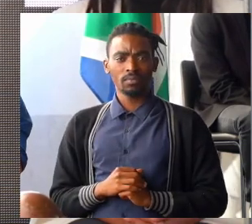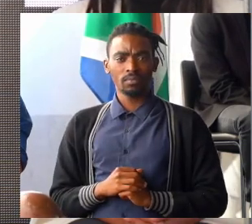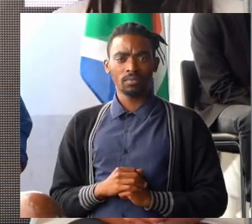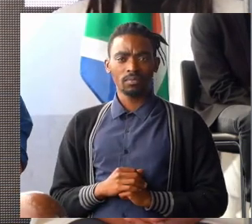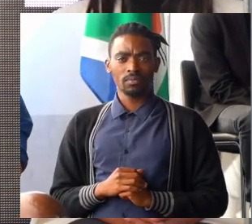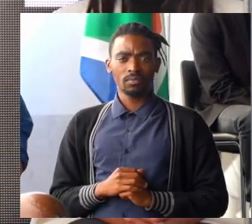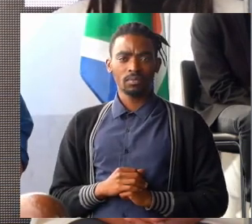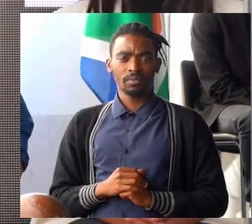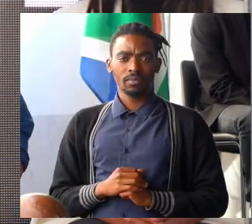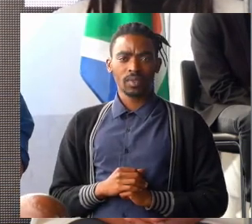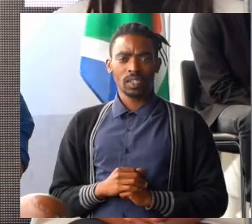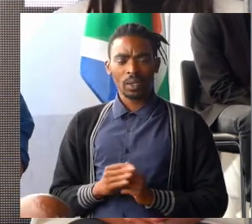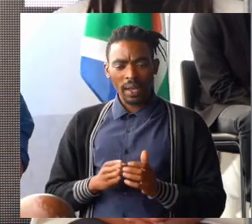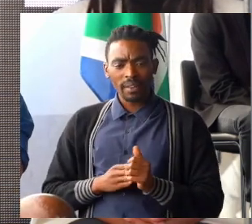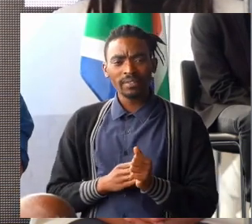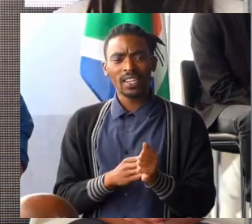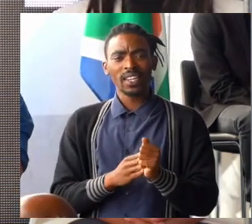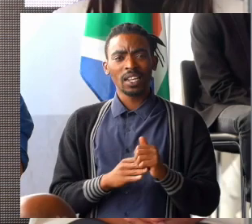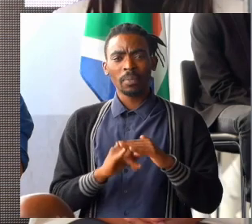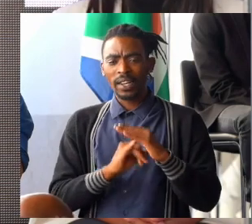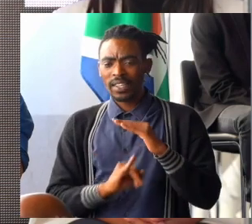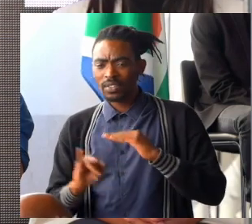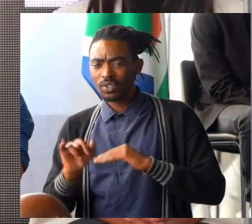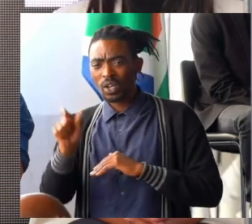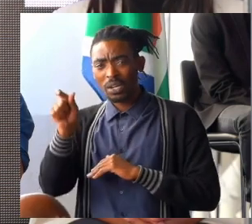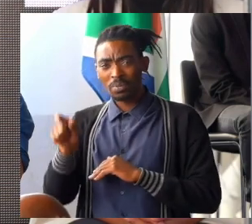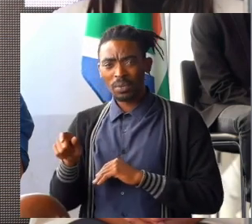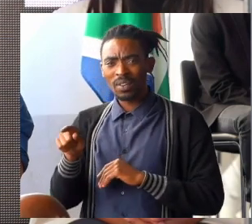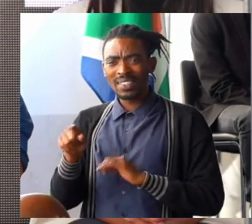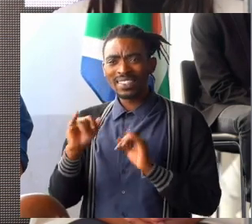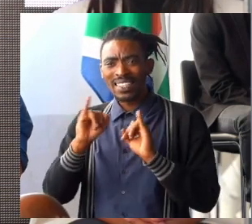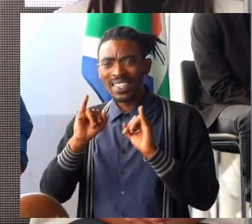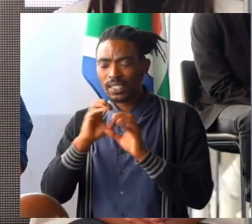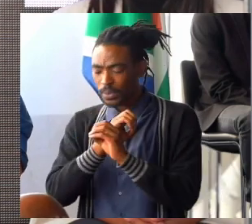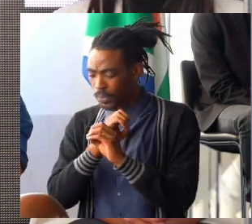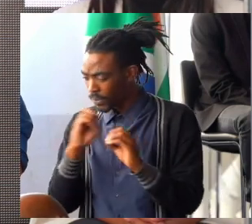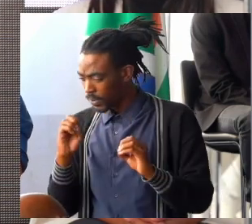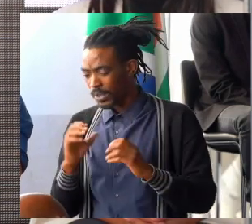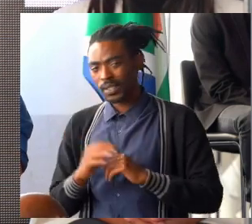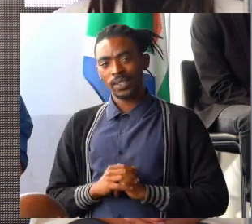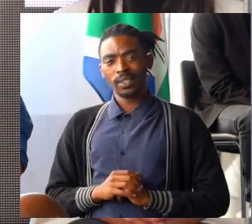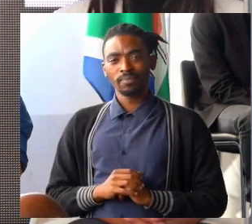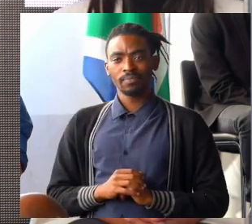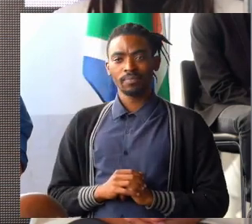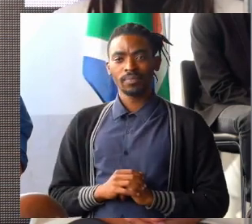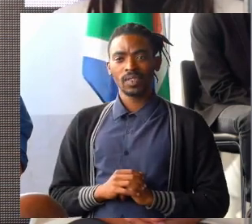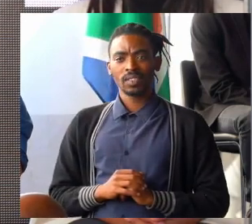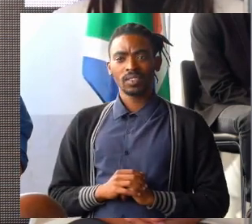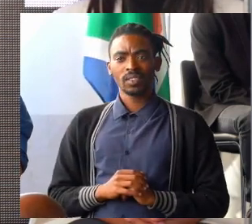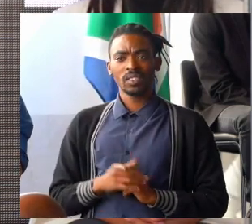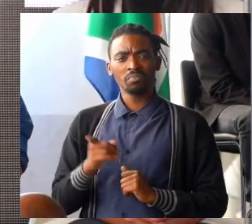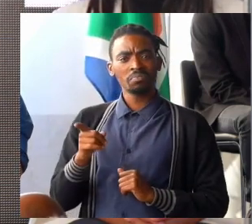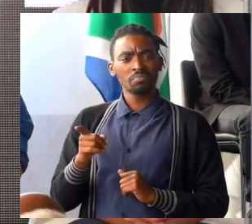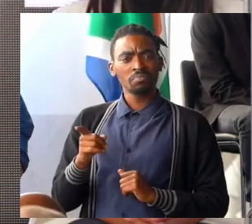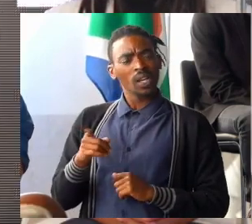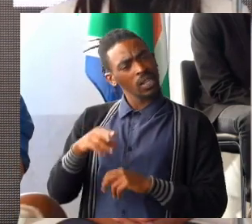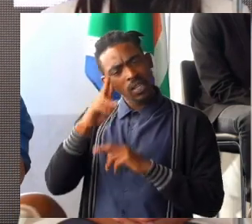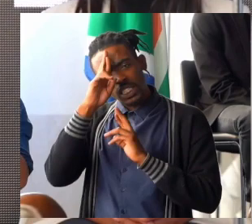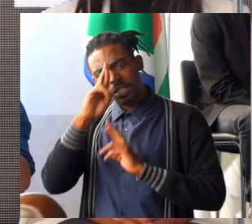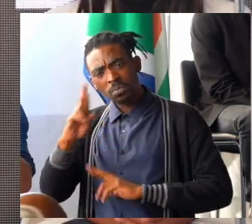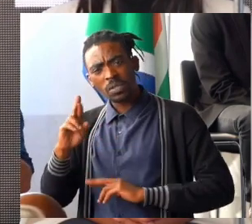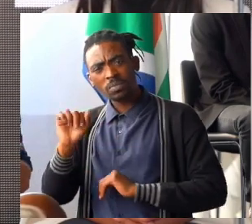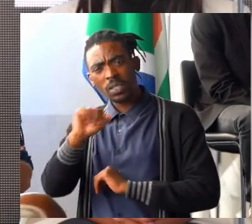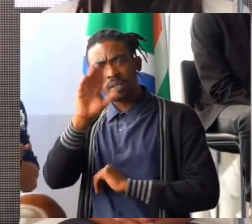We are led by individuals who lack seriousness and depth, and they have no respect for the South African